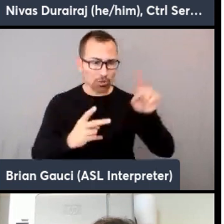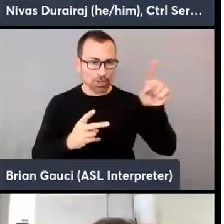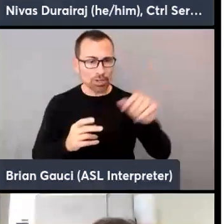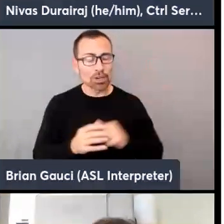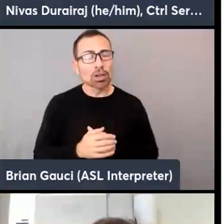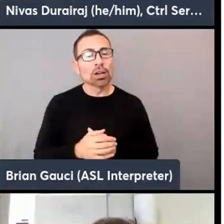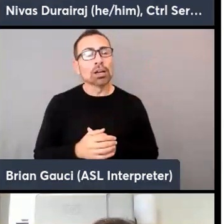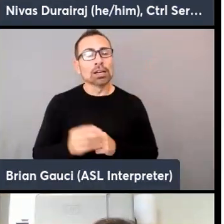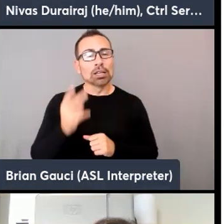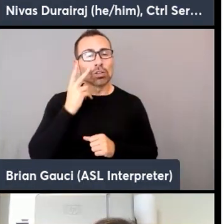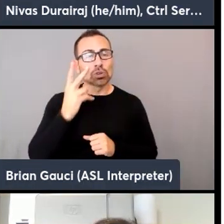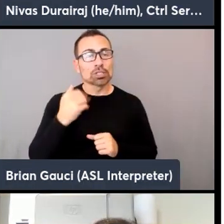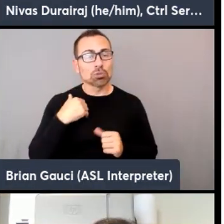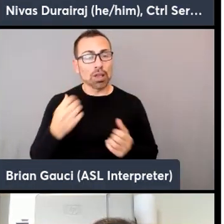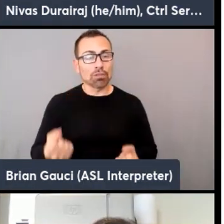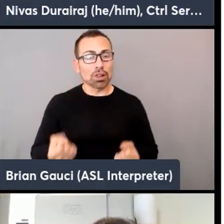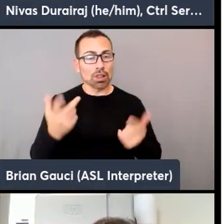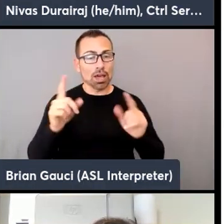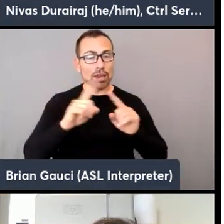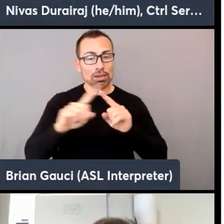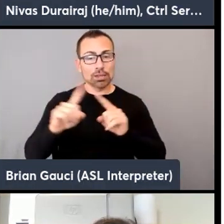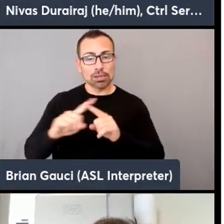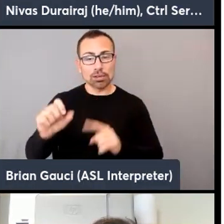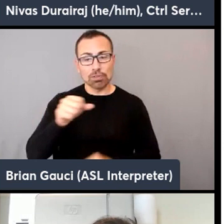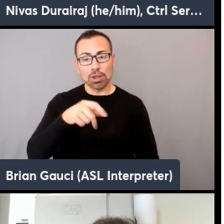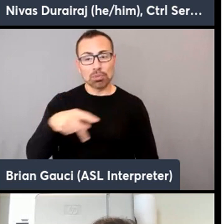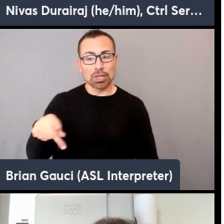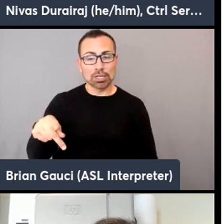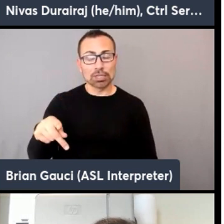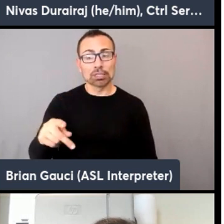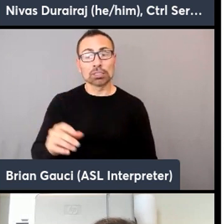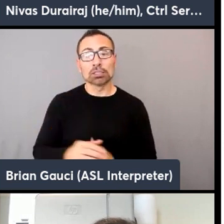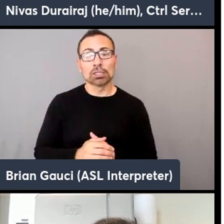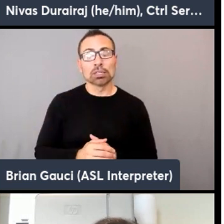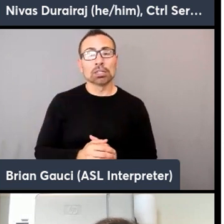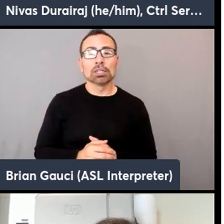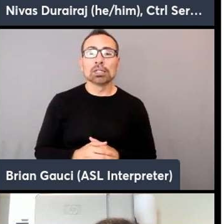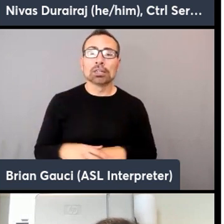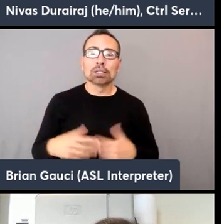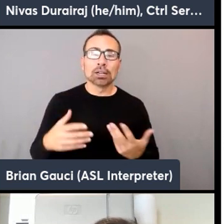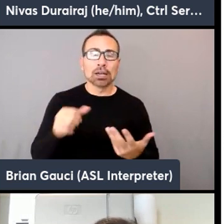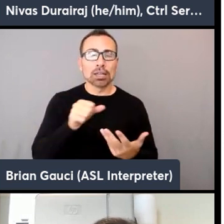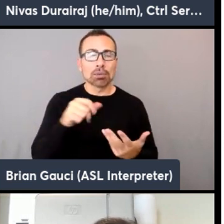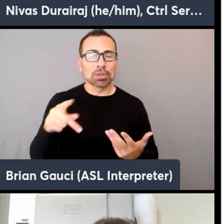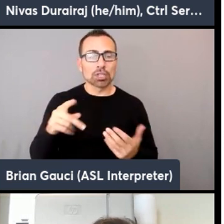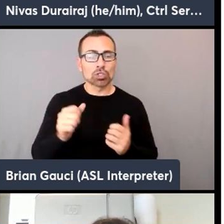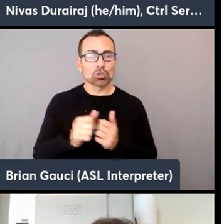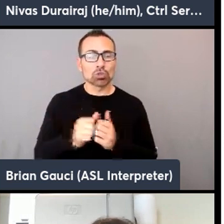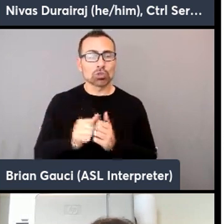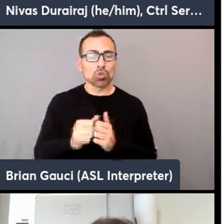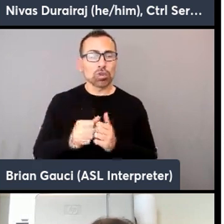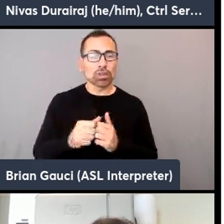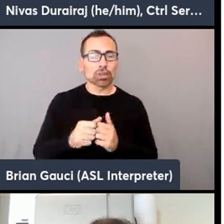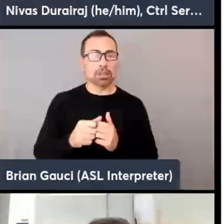there are a lot of different applications. So an application with AppConfig is a